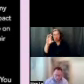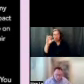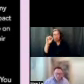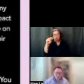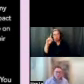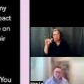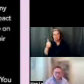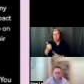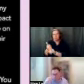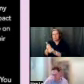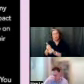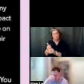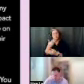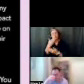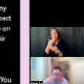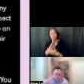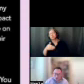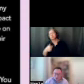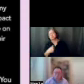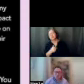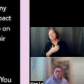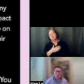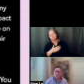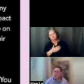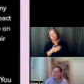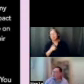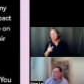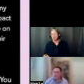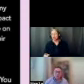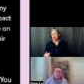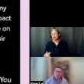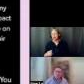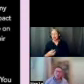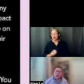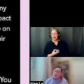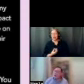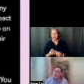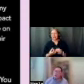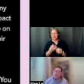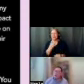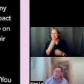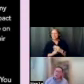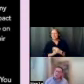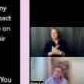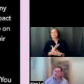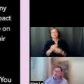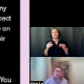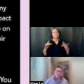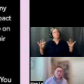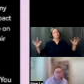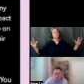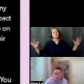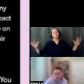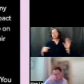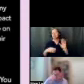she's such a good soul, such a lights up a room, really intelligent. And my point really with this is not